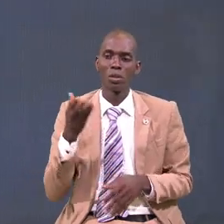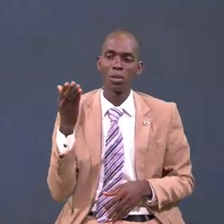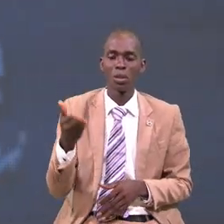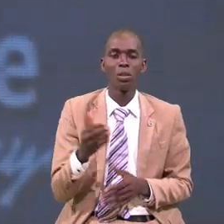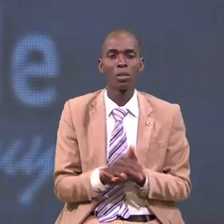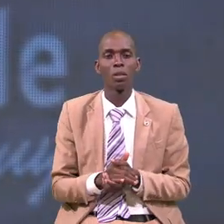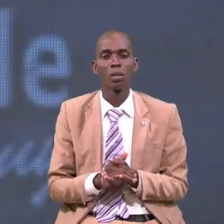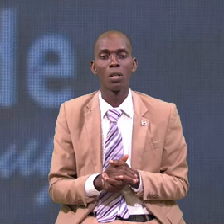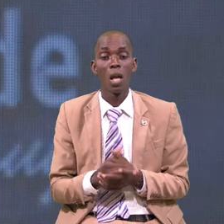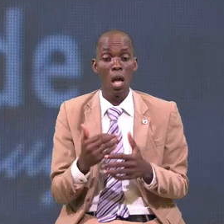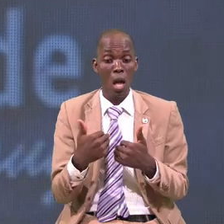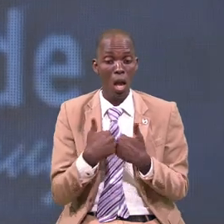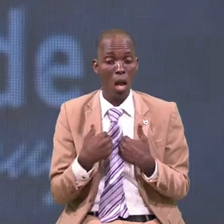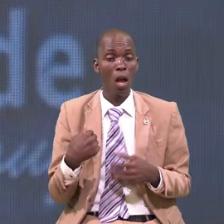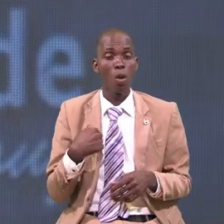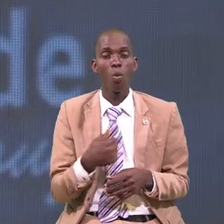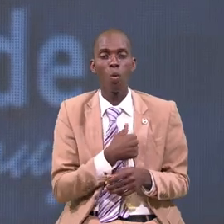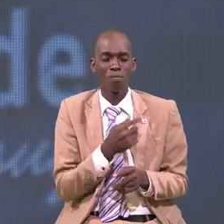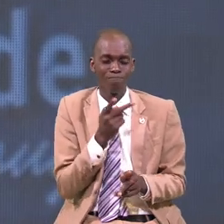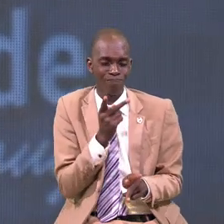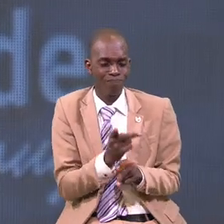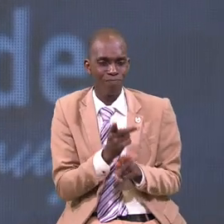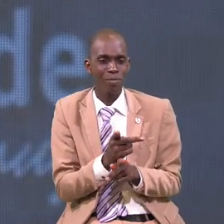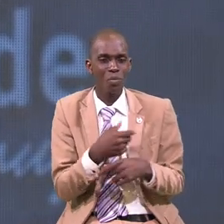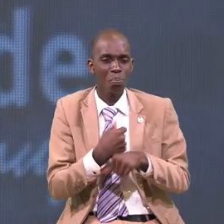Have we kept the church deeper?